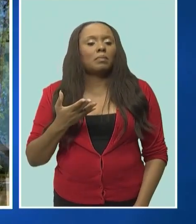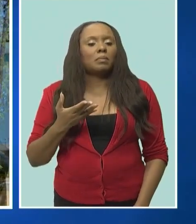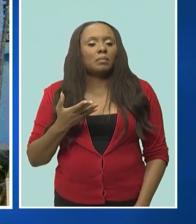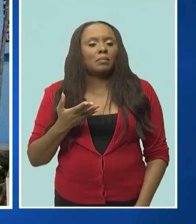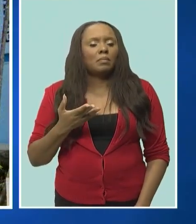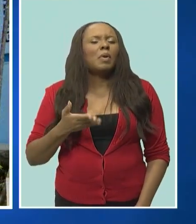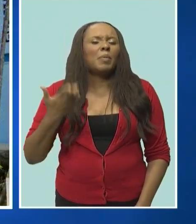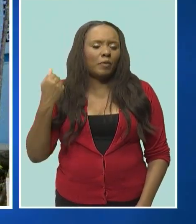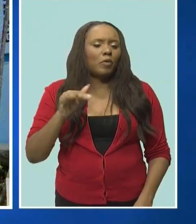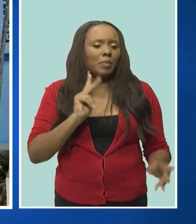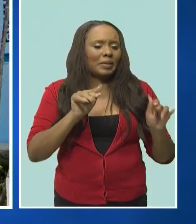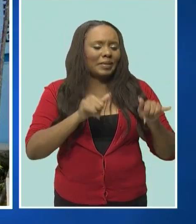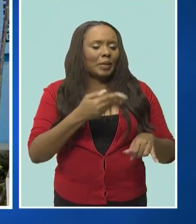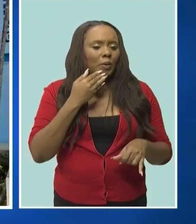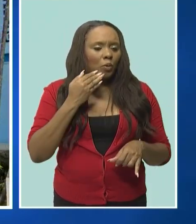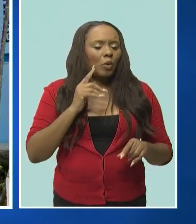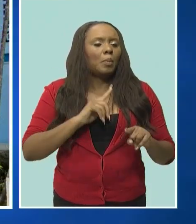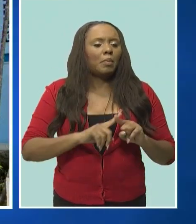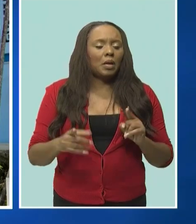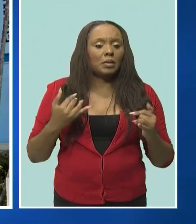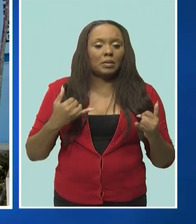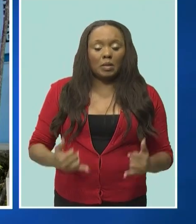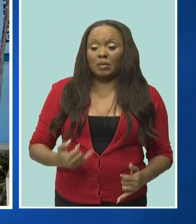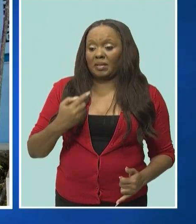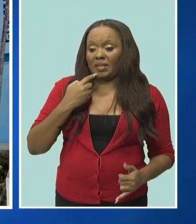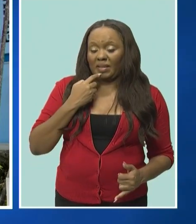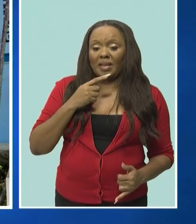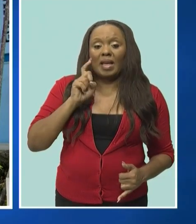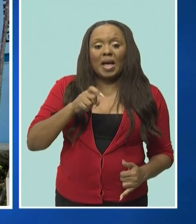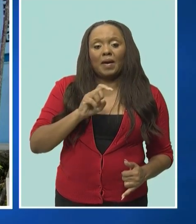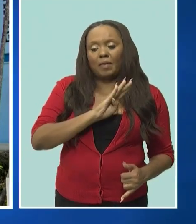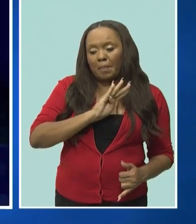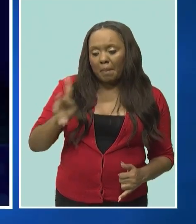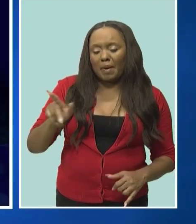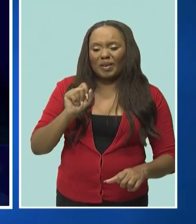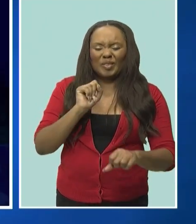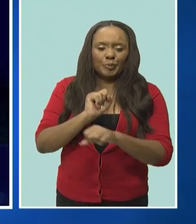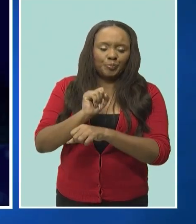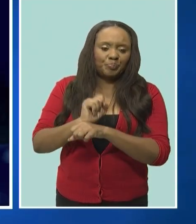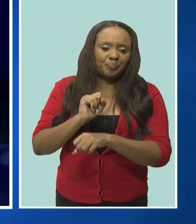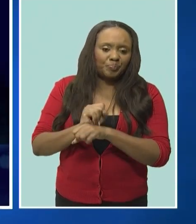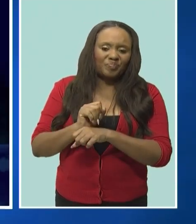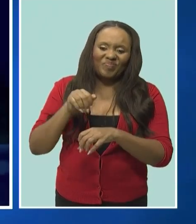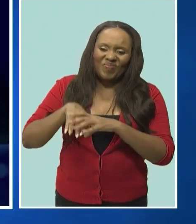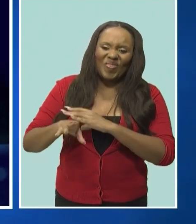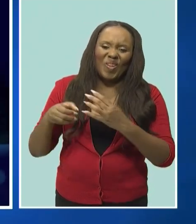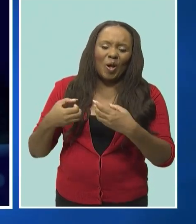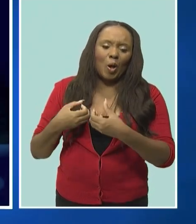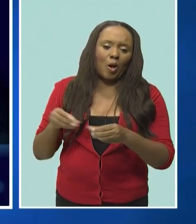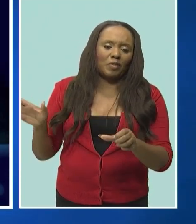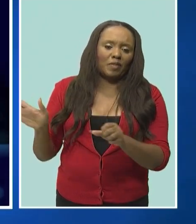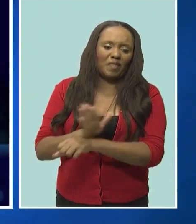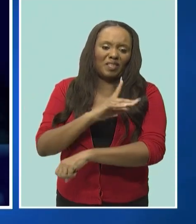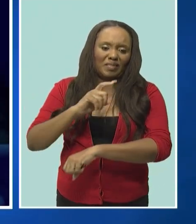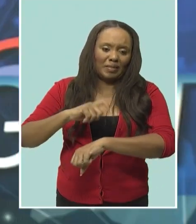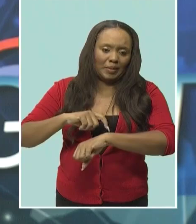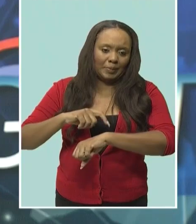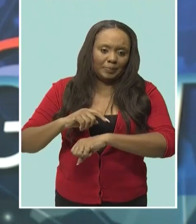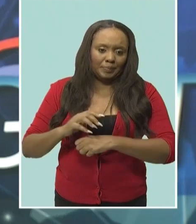in 2023 based on the correspondence coming from the Ministry of the Public